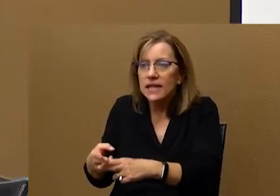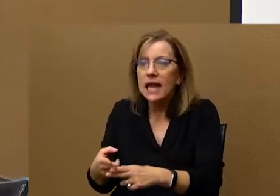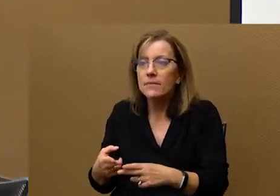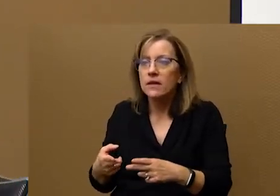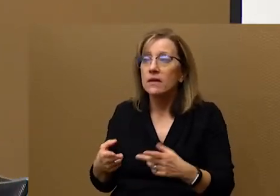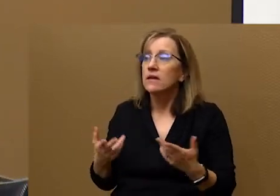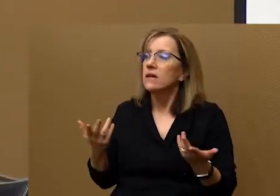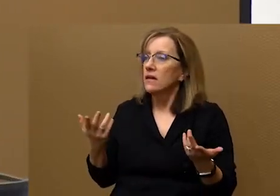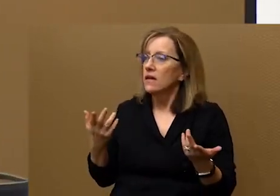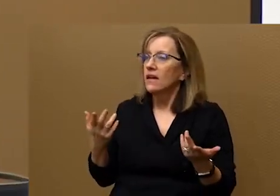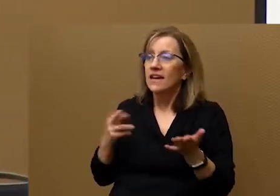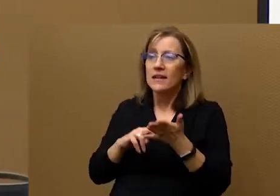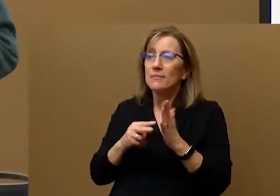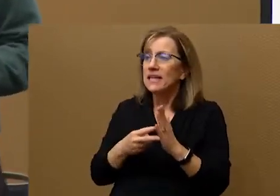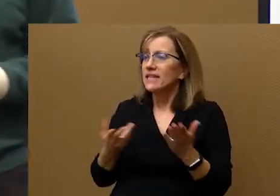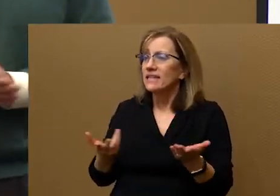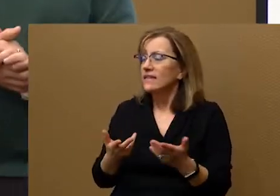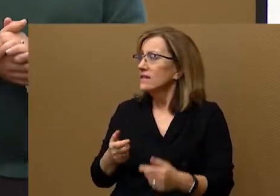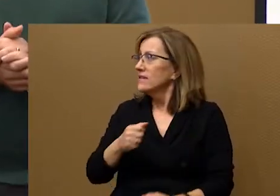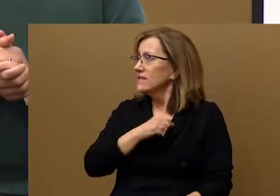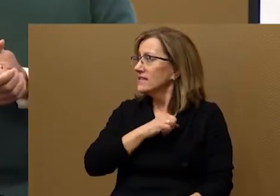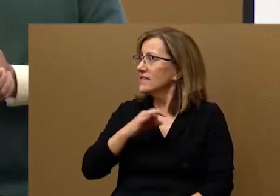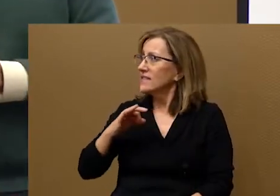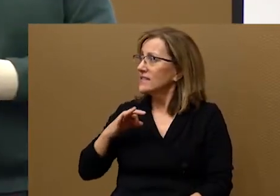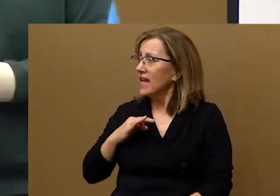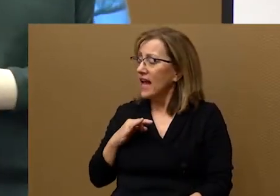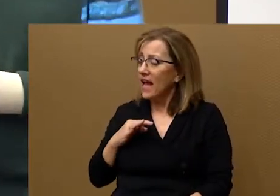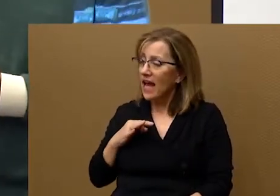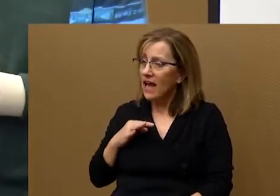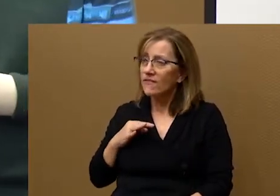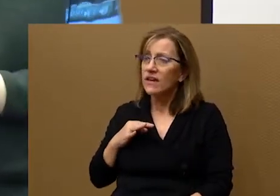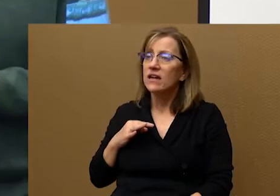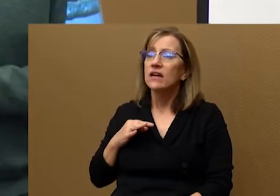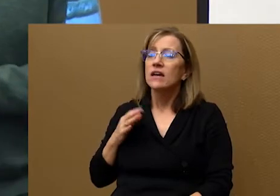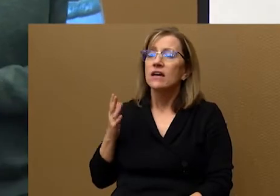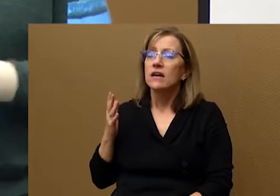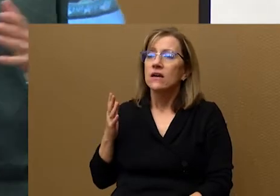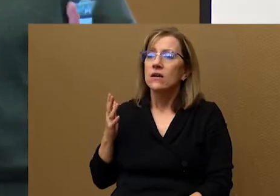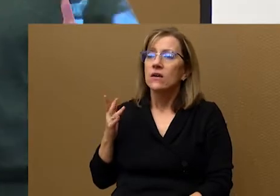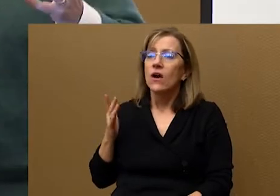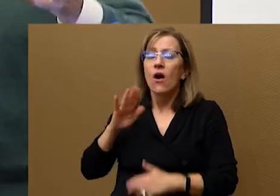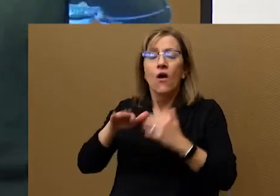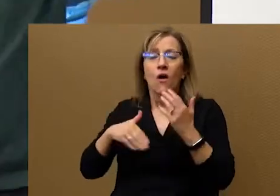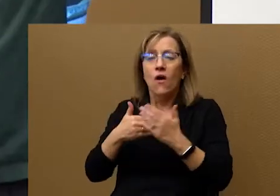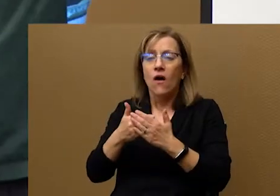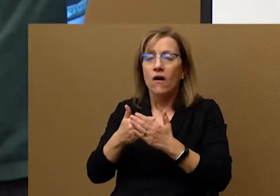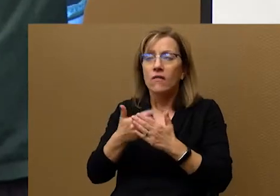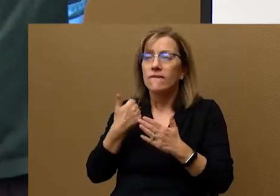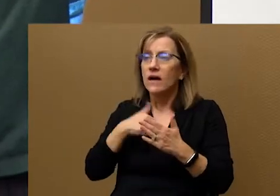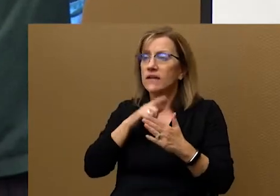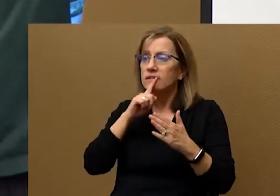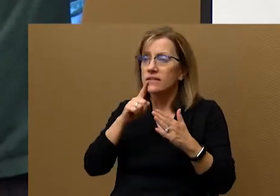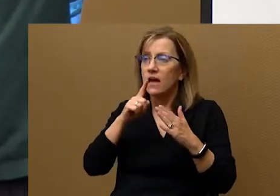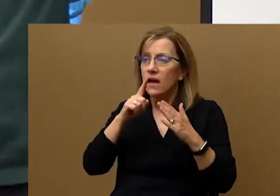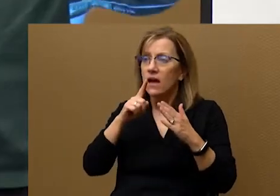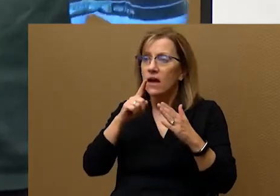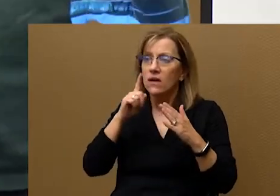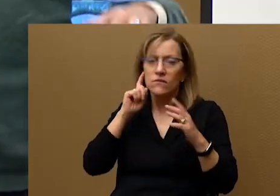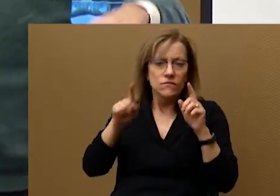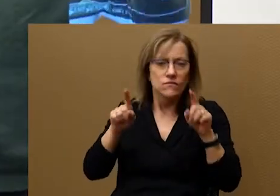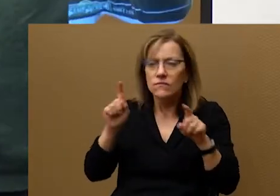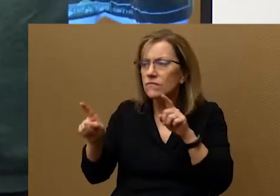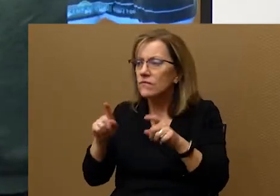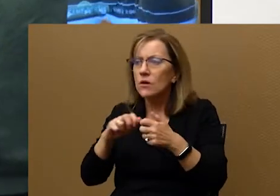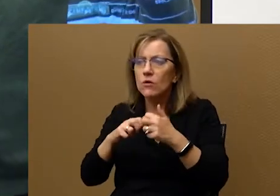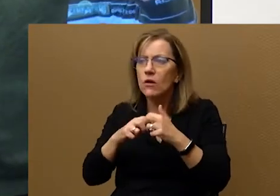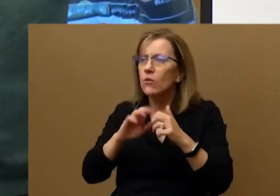staff, I don't know if I need to hold that. It means for staff, we're all oriented to seeing problems. If